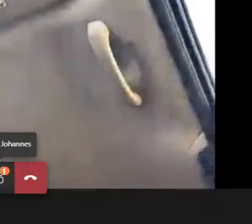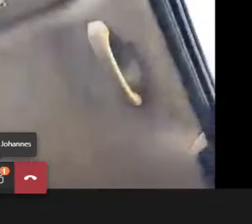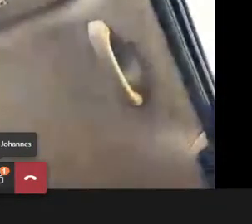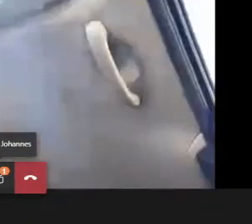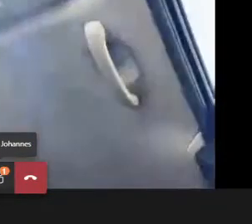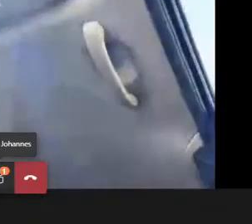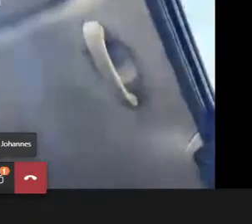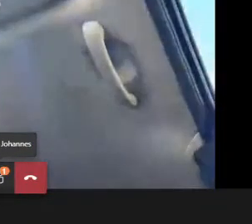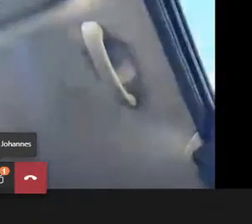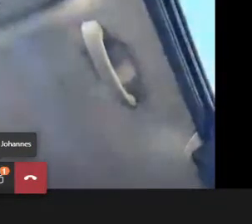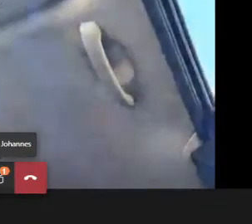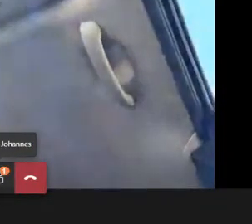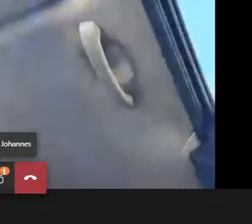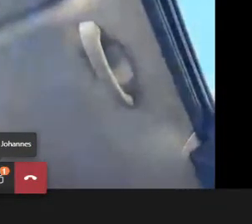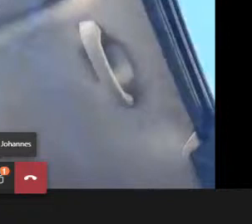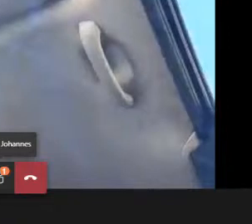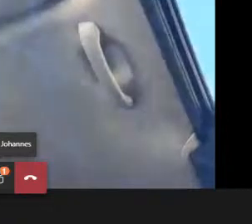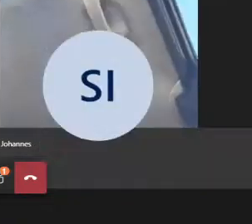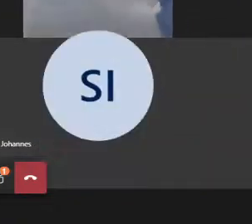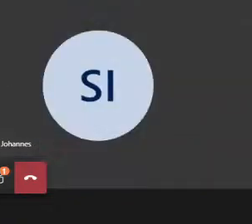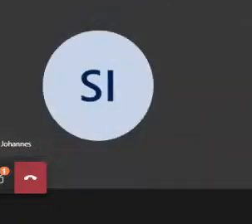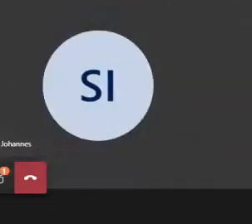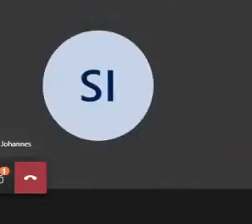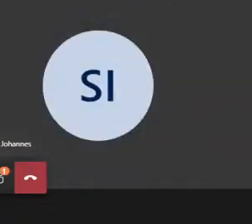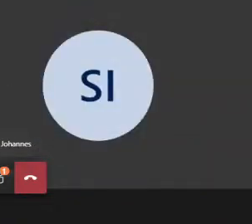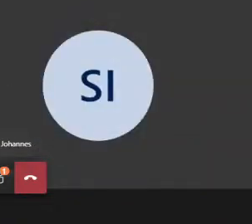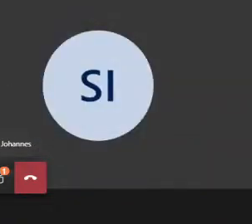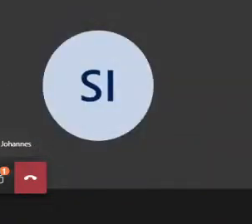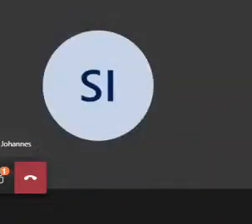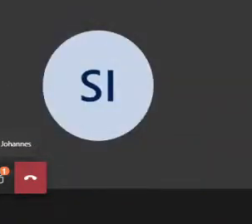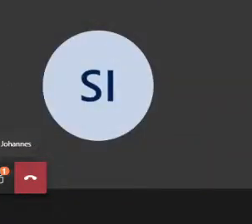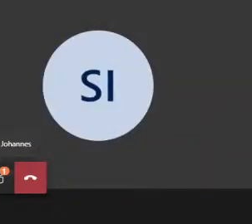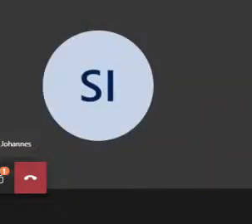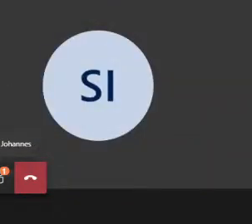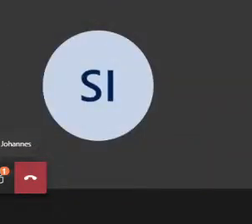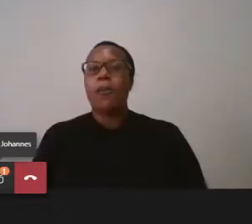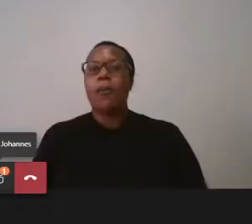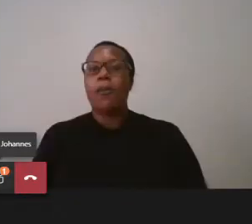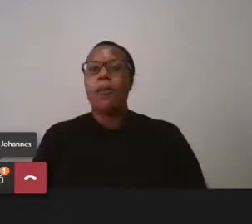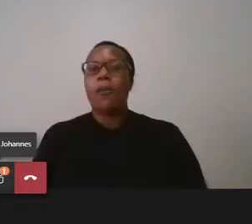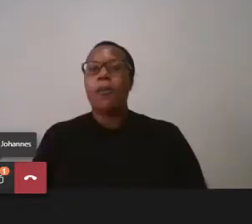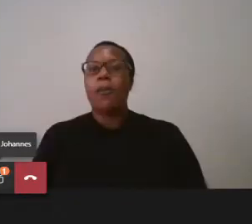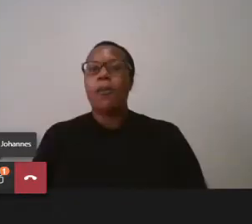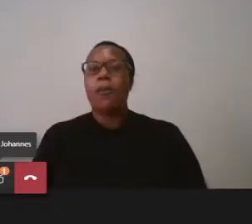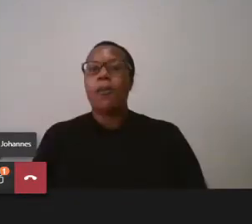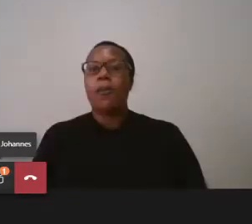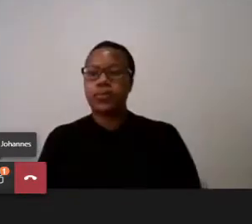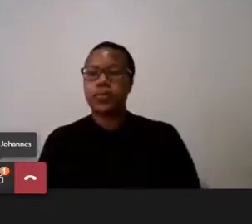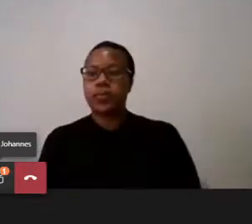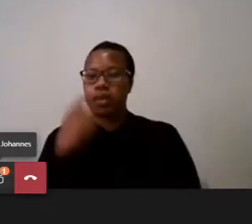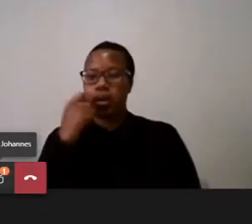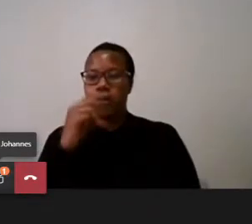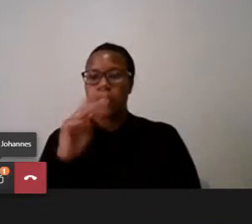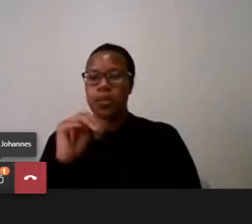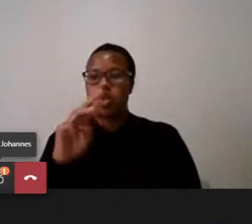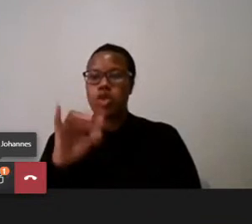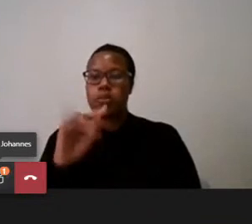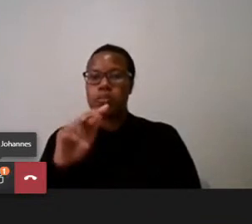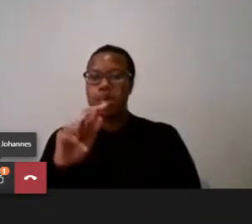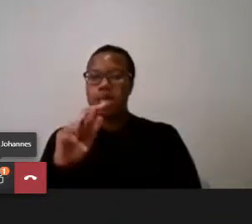Honourable, okay, Mr. Mayor. Honourable Chairperson. Yes. Please go